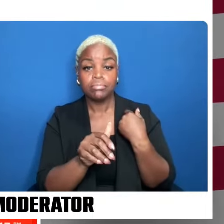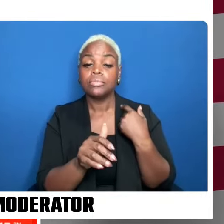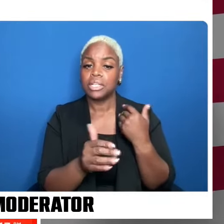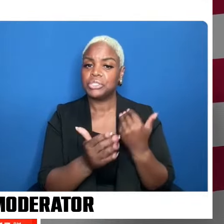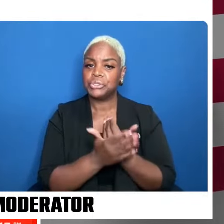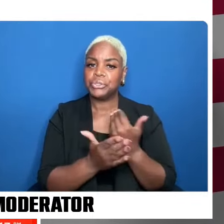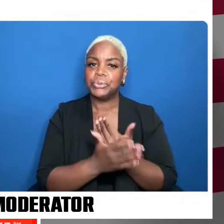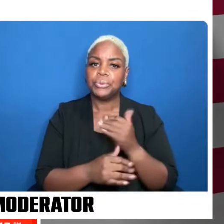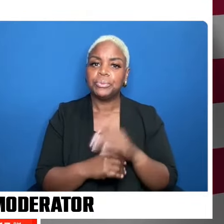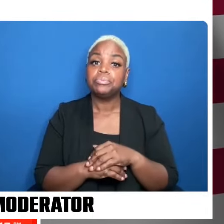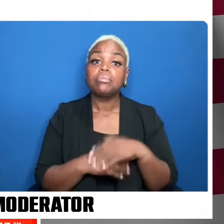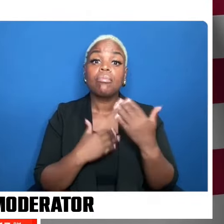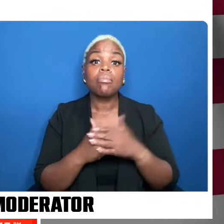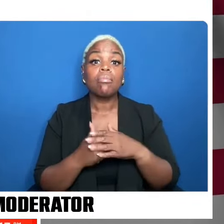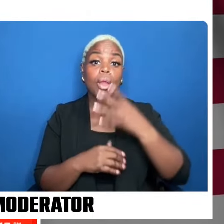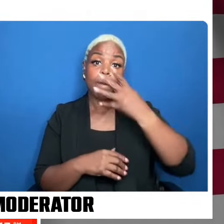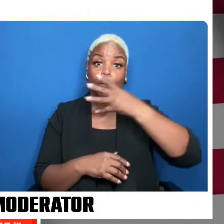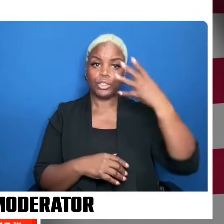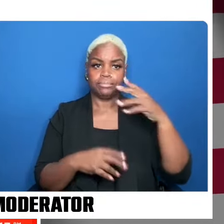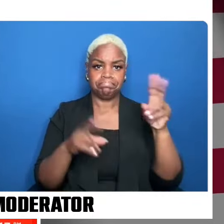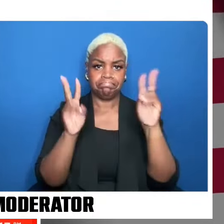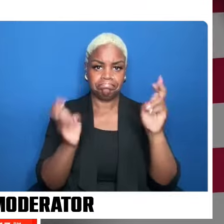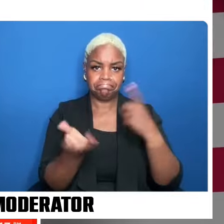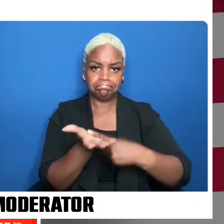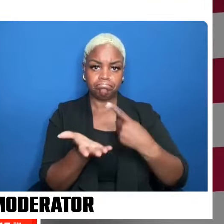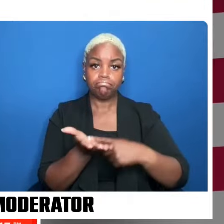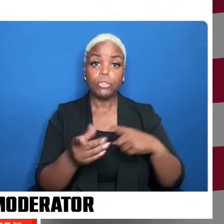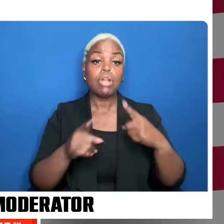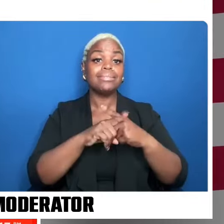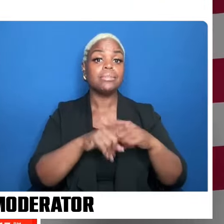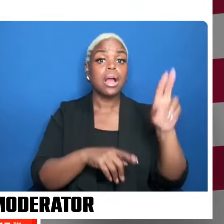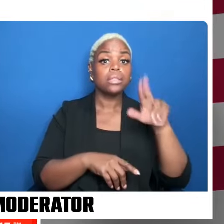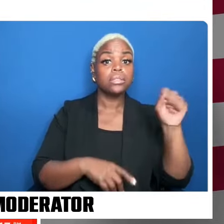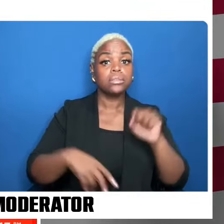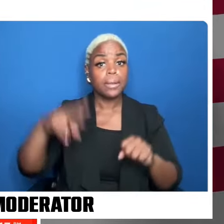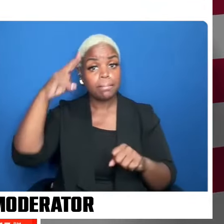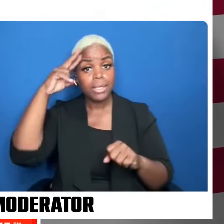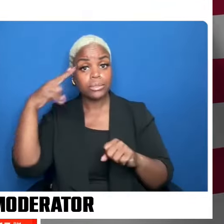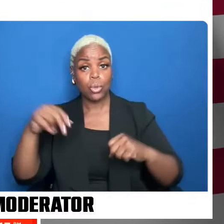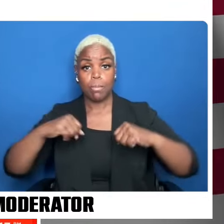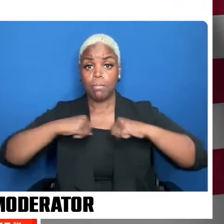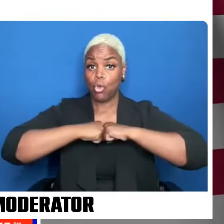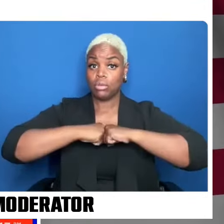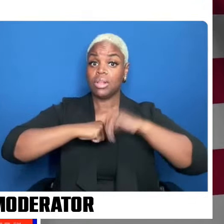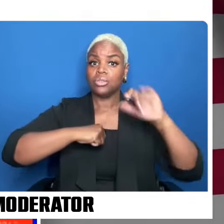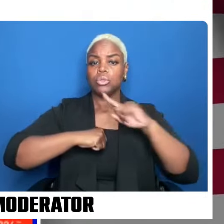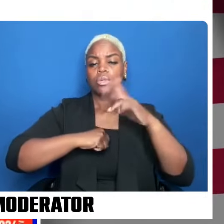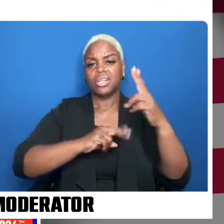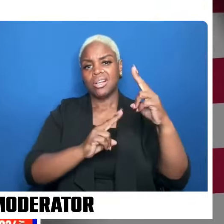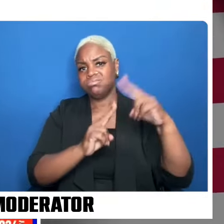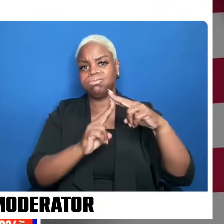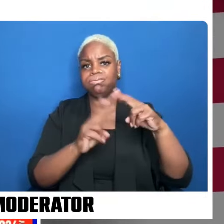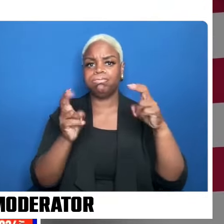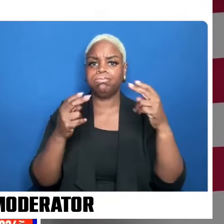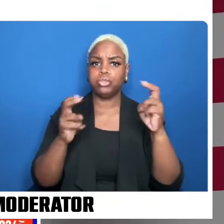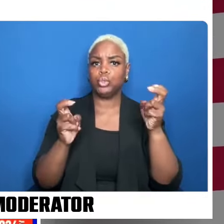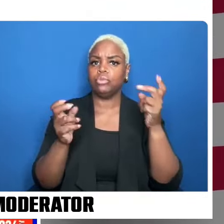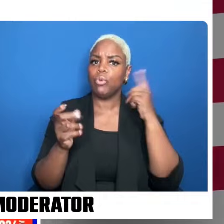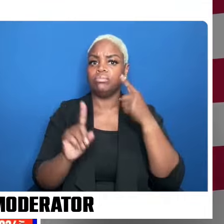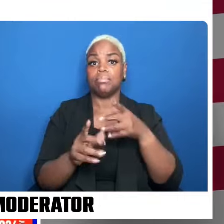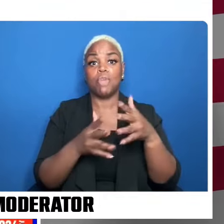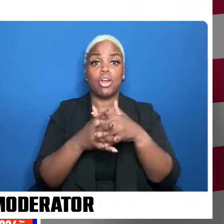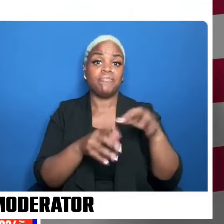of the top issues for American voters. Senator Vance, your campaign is pledging to carry out the largest